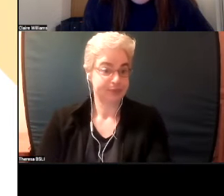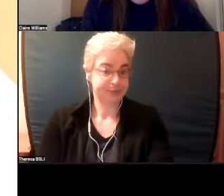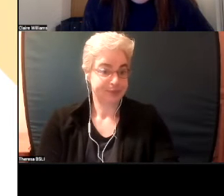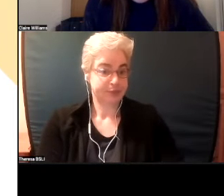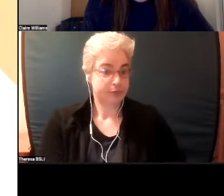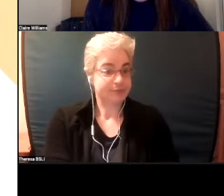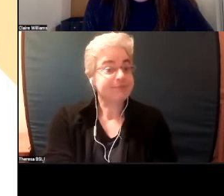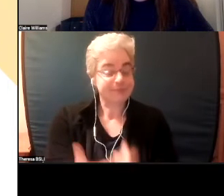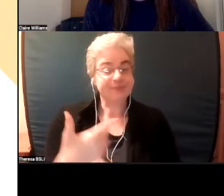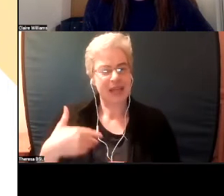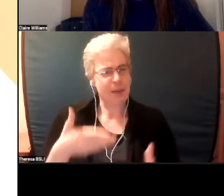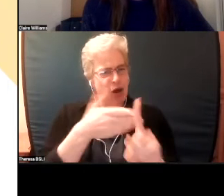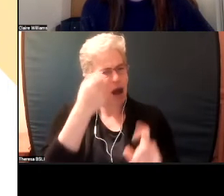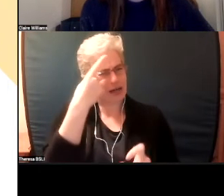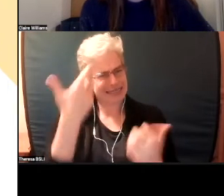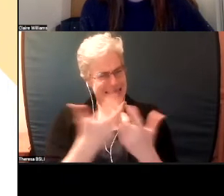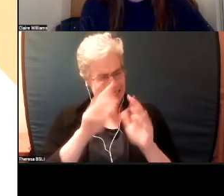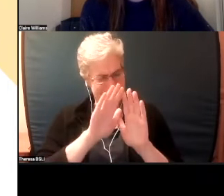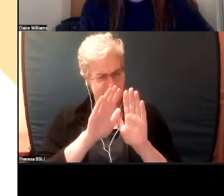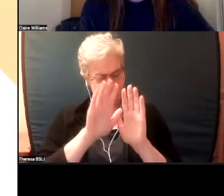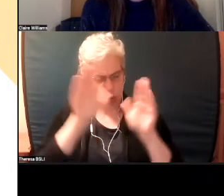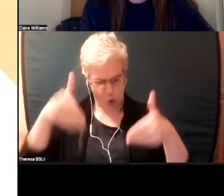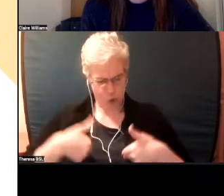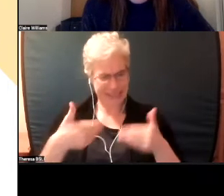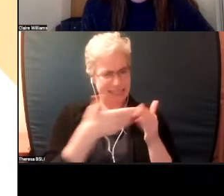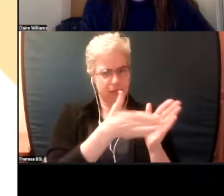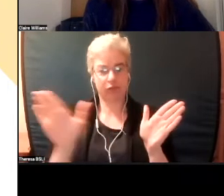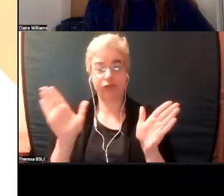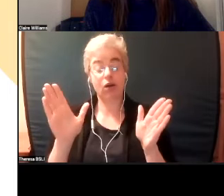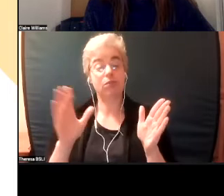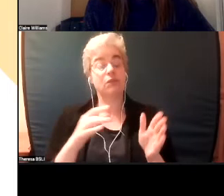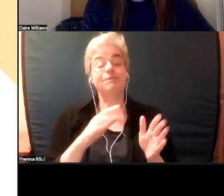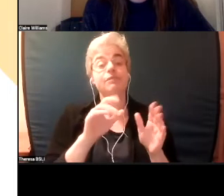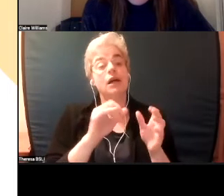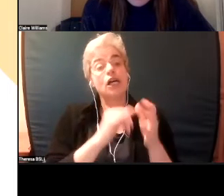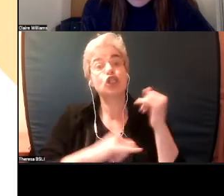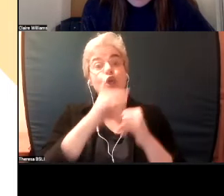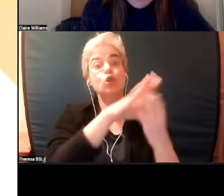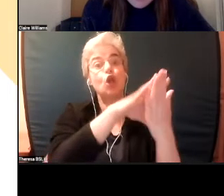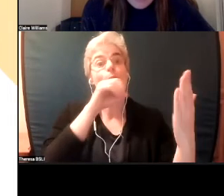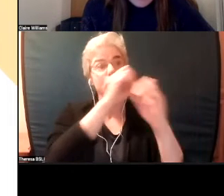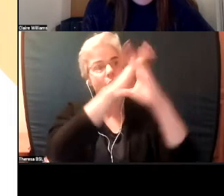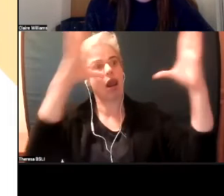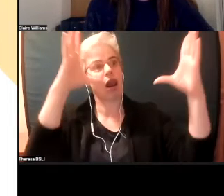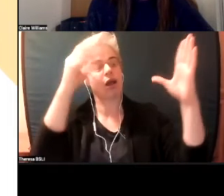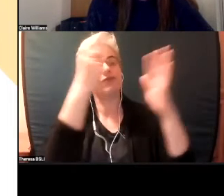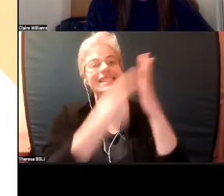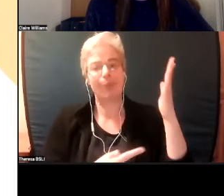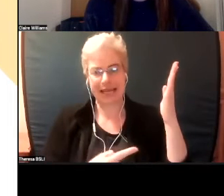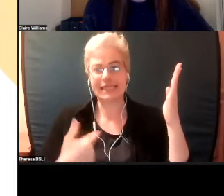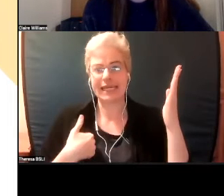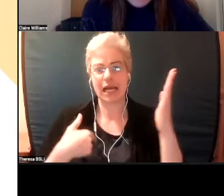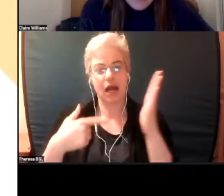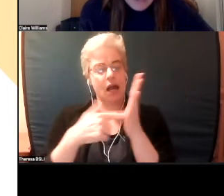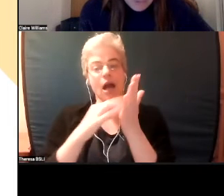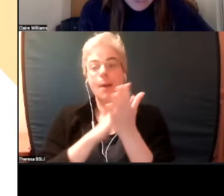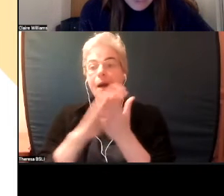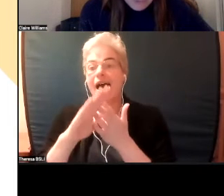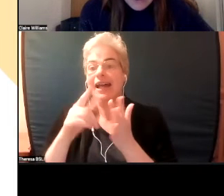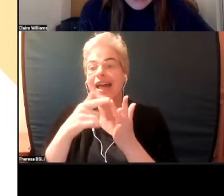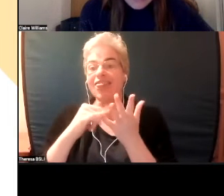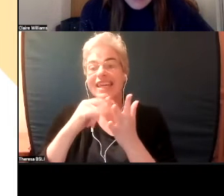So I approach my understanding of autism from the social model of disability broadly. It is my thesis that deviant and deficit